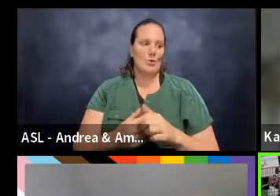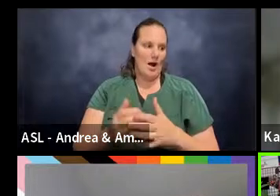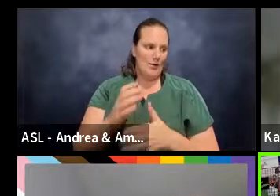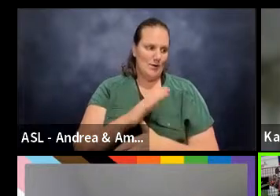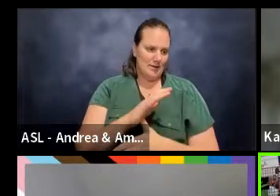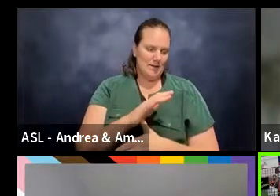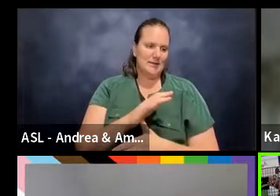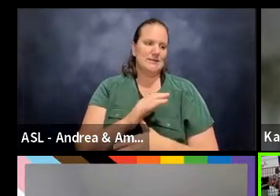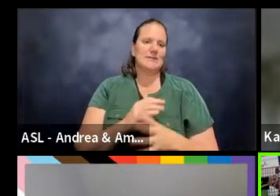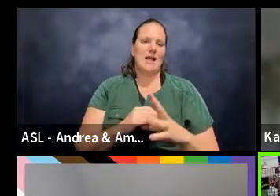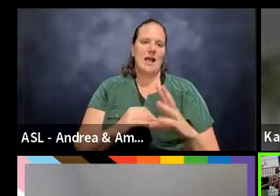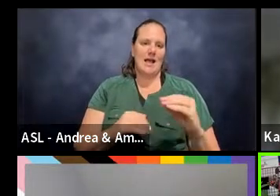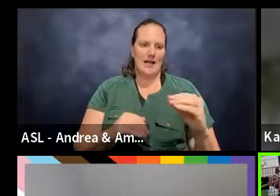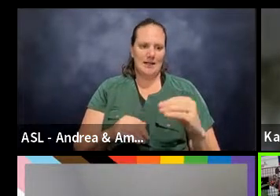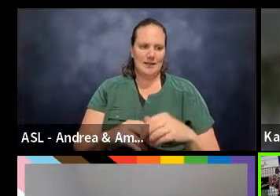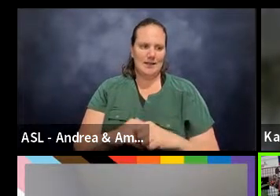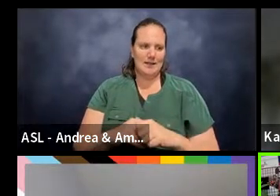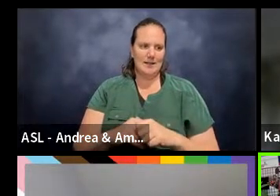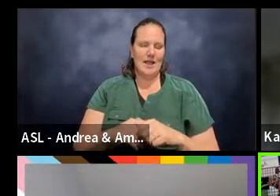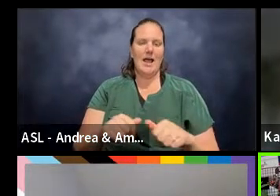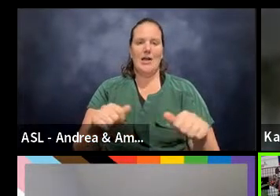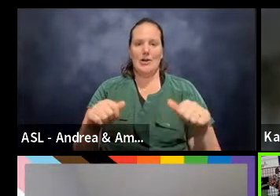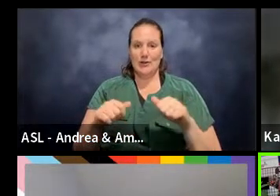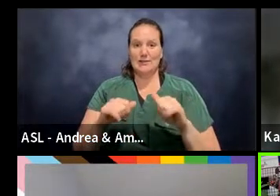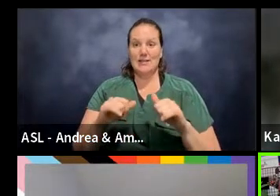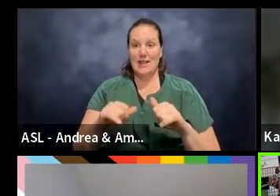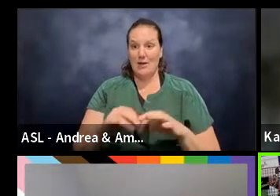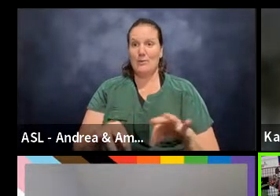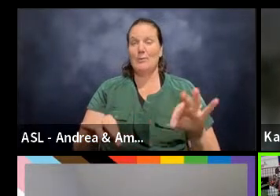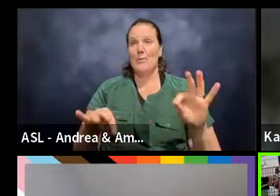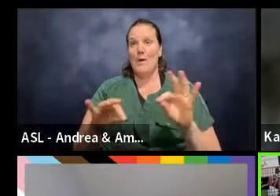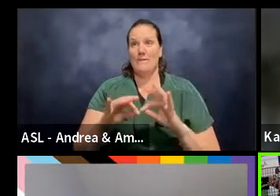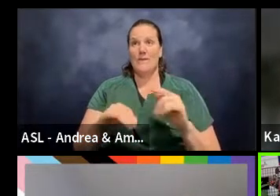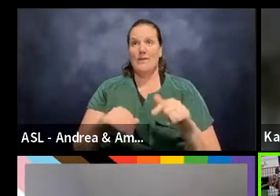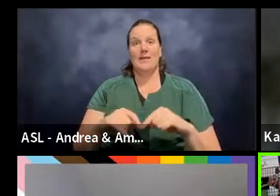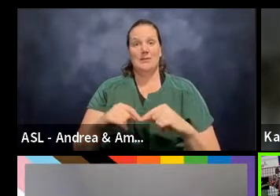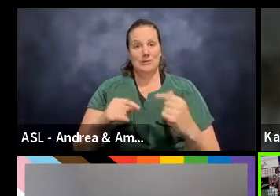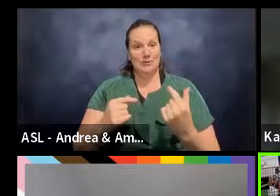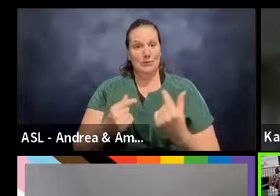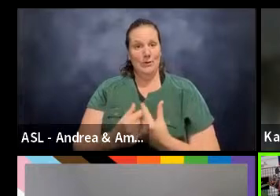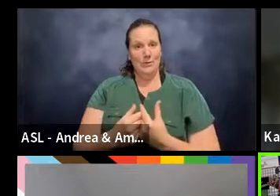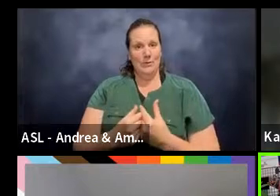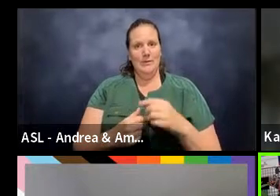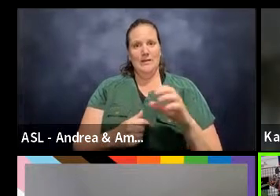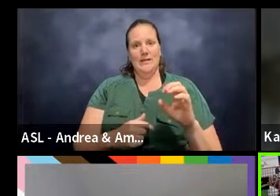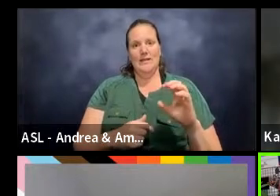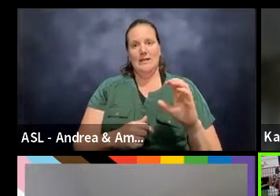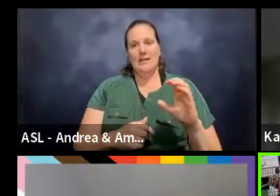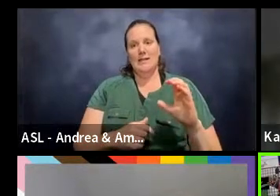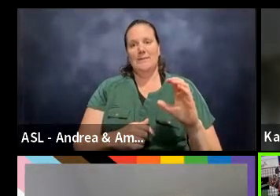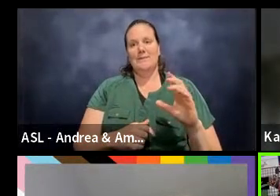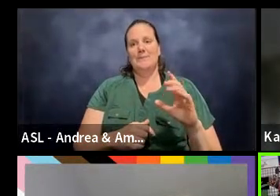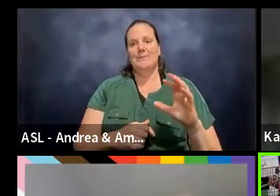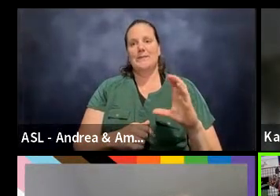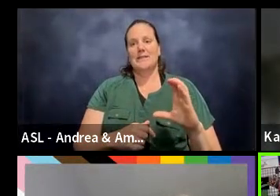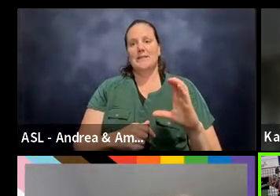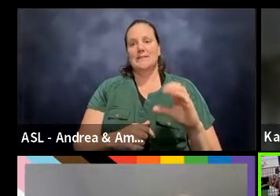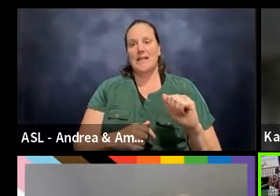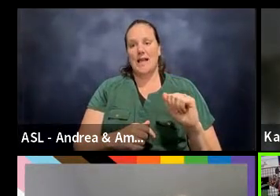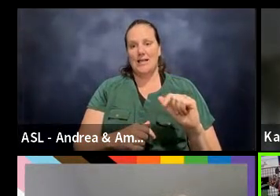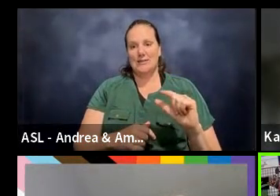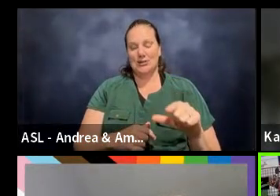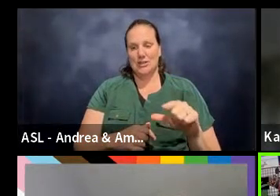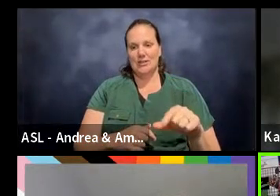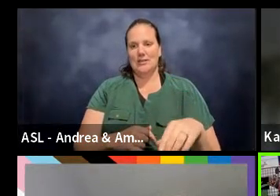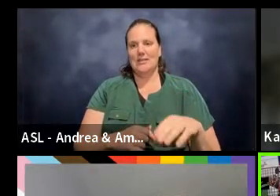priorities and the areas that have been important for this group. And EAG has an equity framework, and we have the community